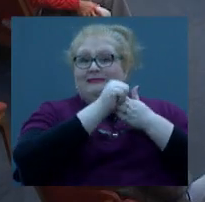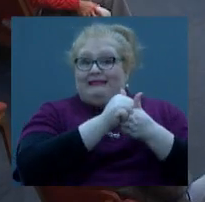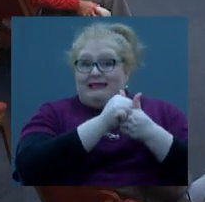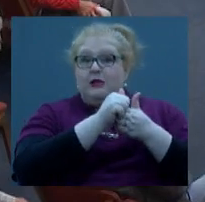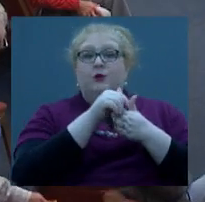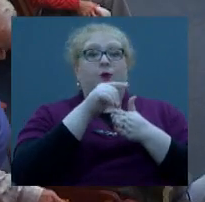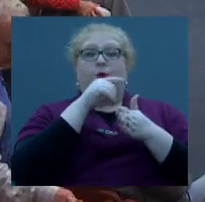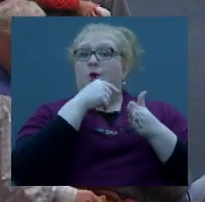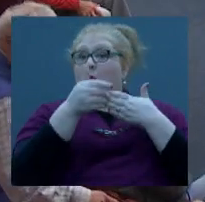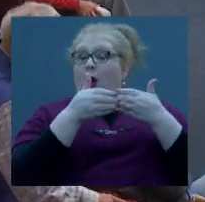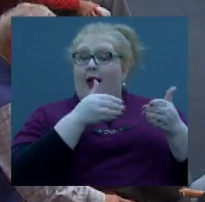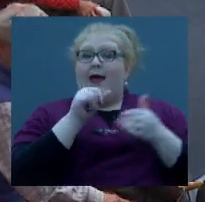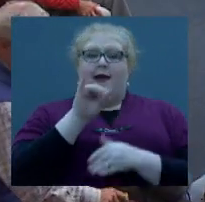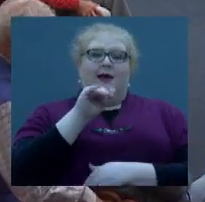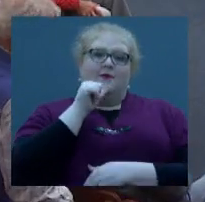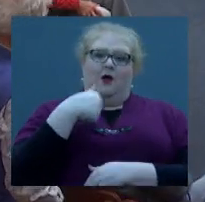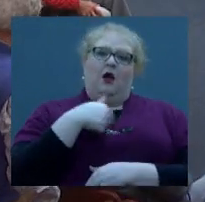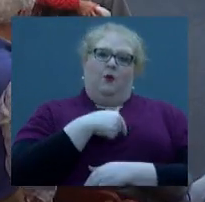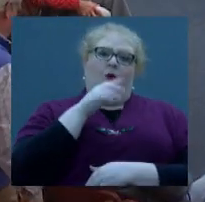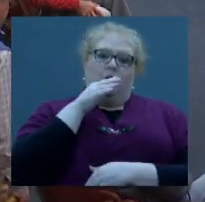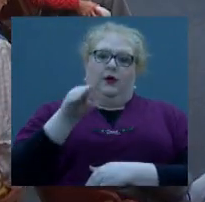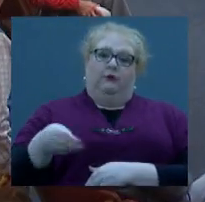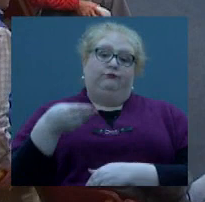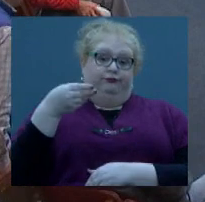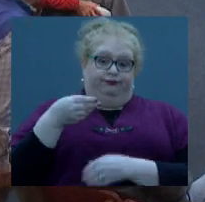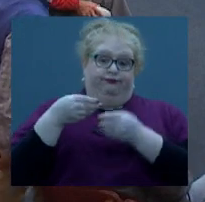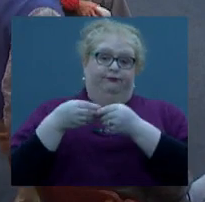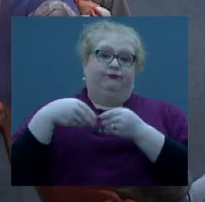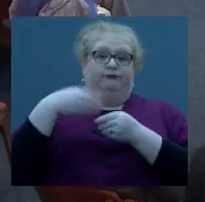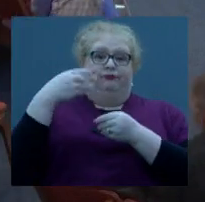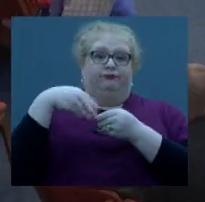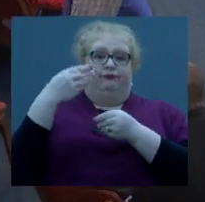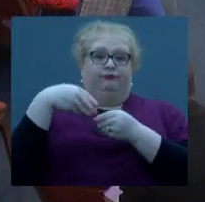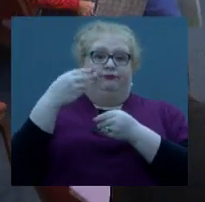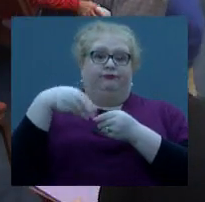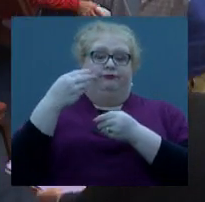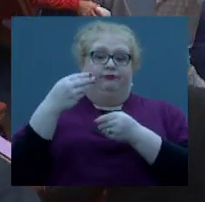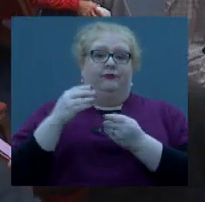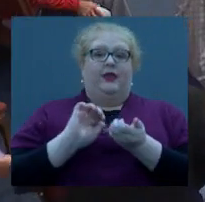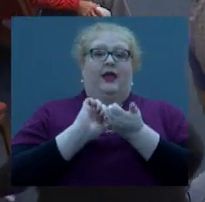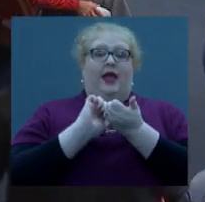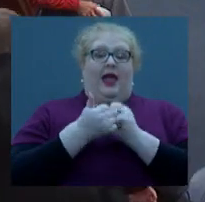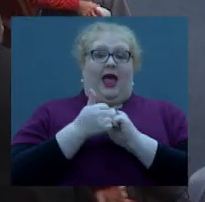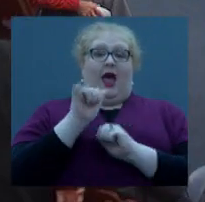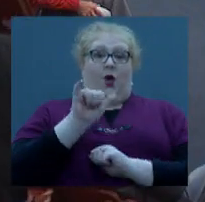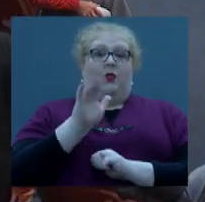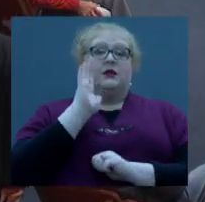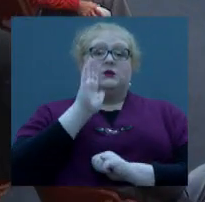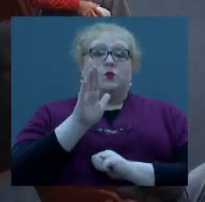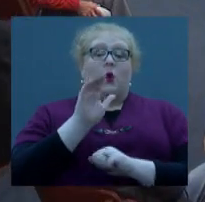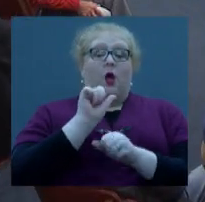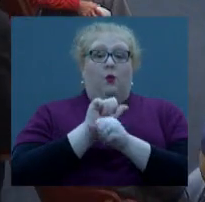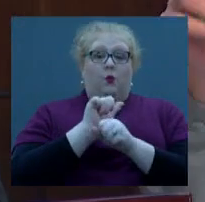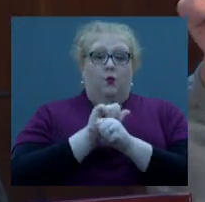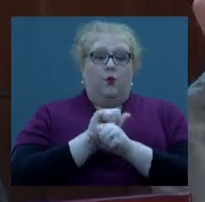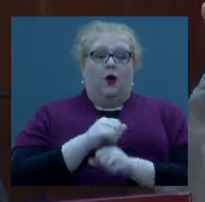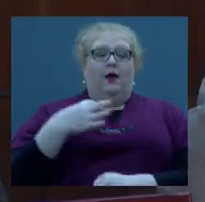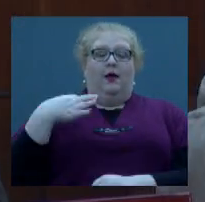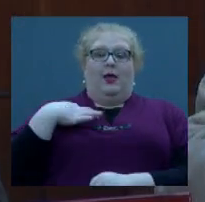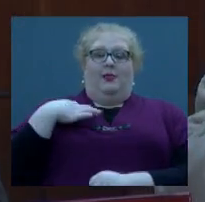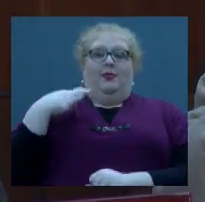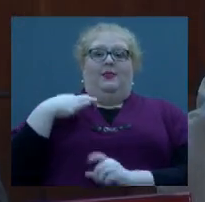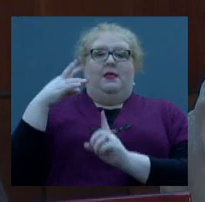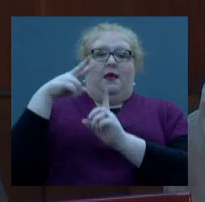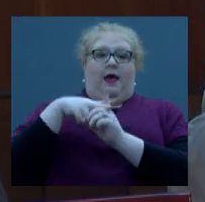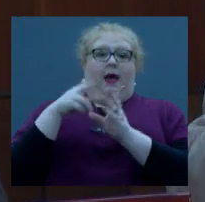that's great. If not, we'll just take them in the order that we received them. The way it works is the applicant will